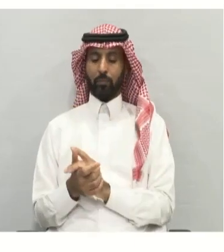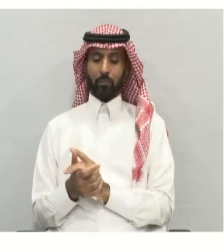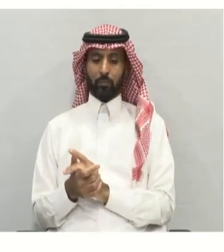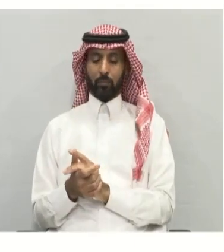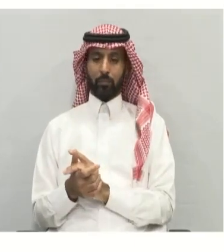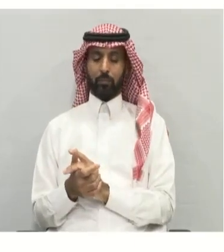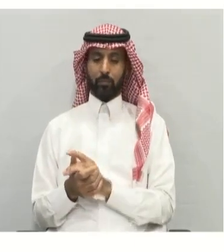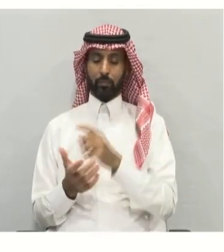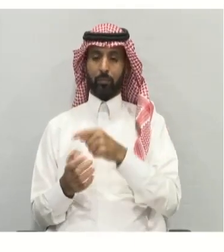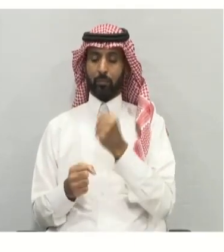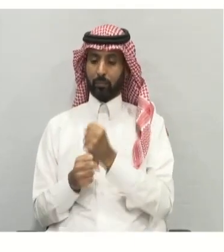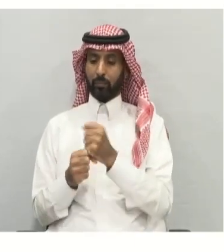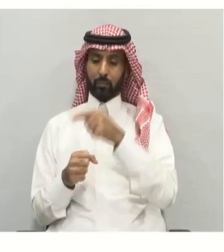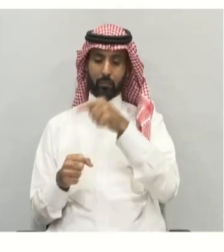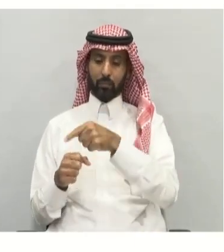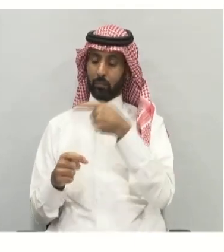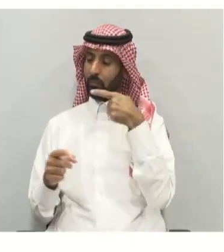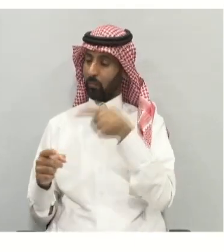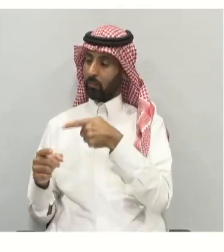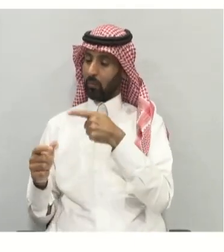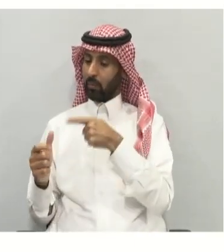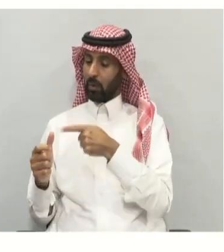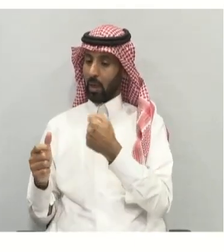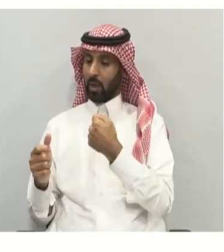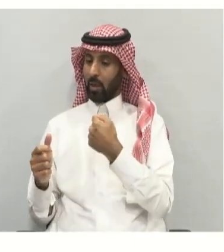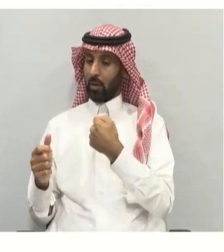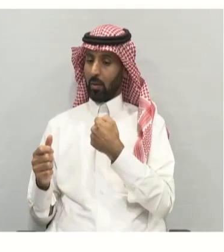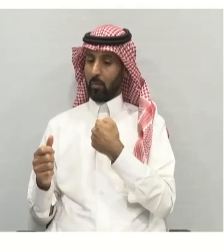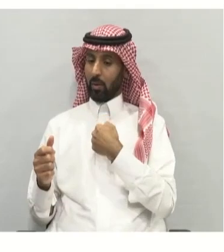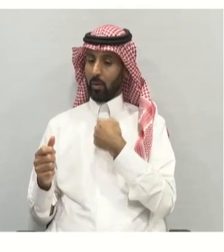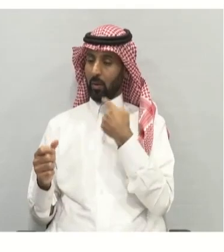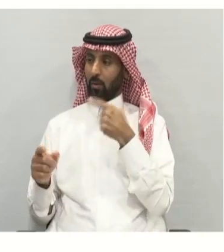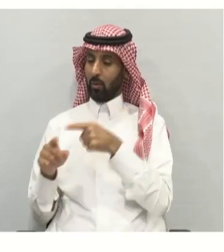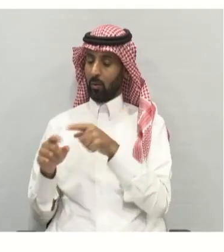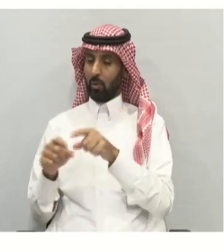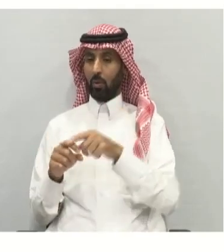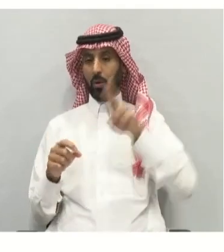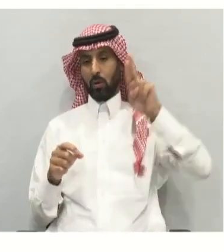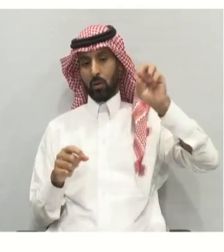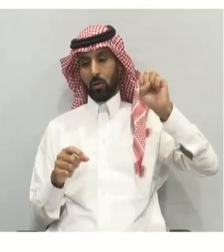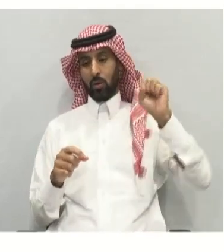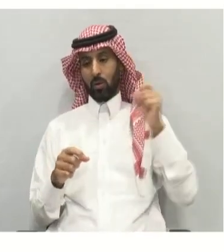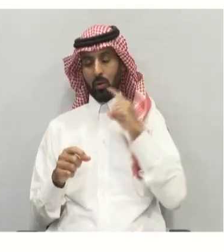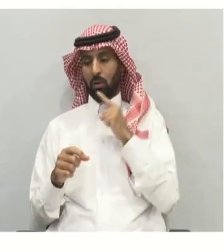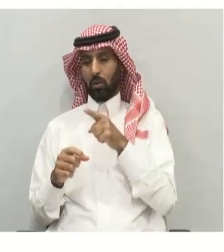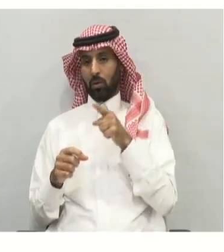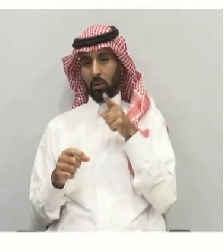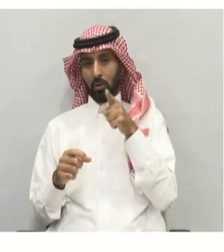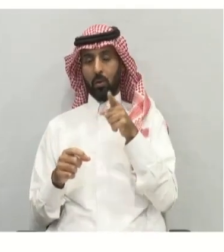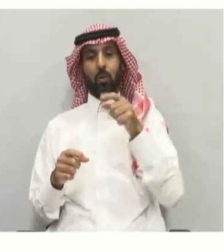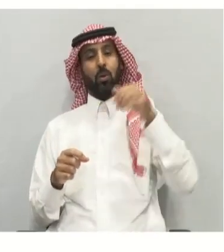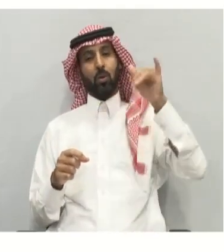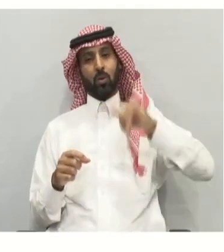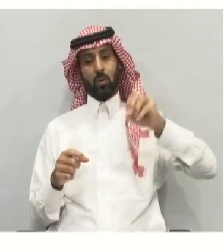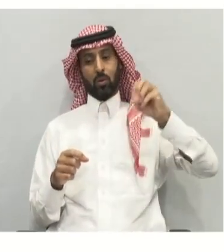the object pronoun that for me and you is us. And when I want to talk about you is you. And if I want to talk